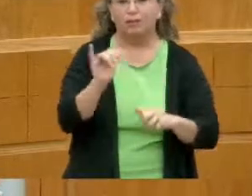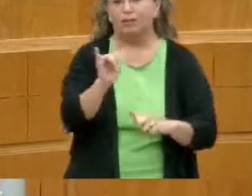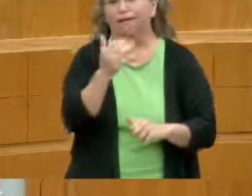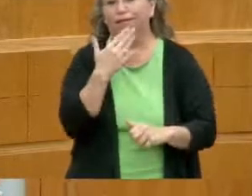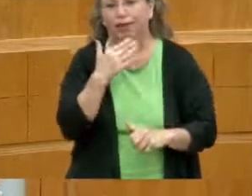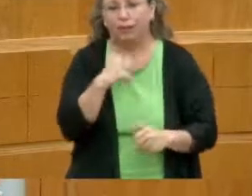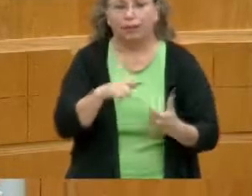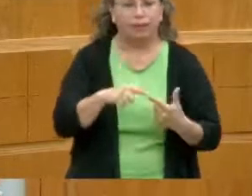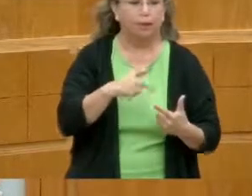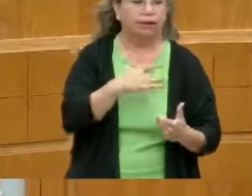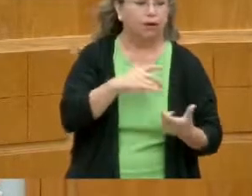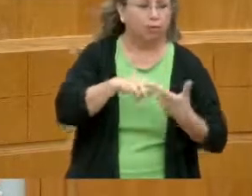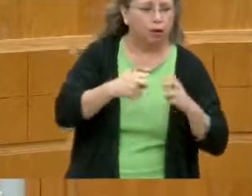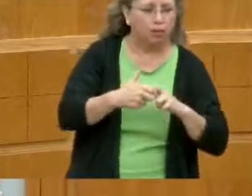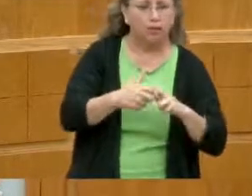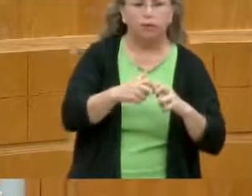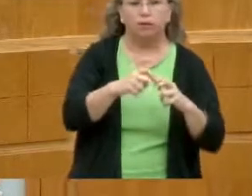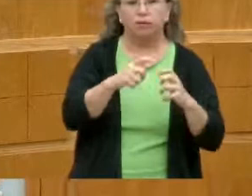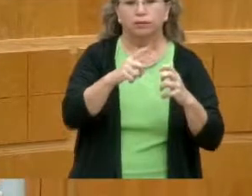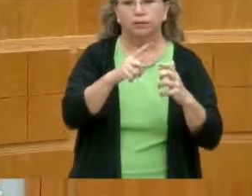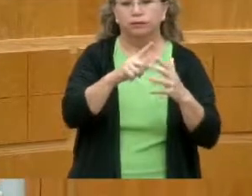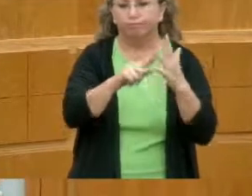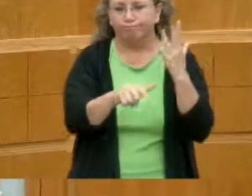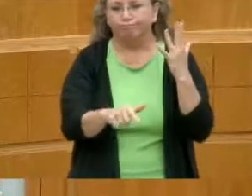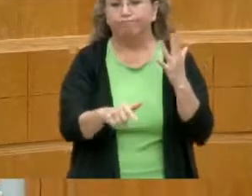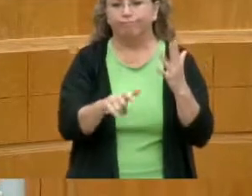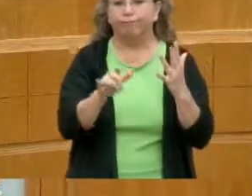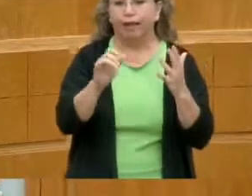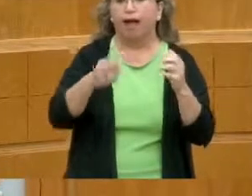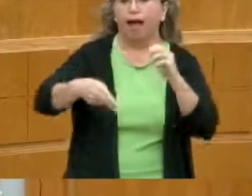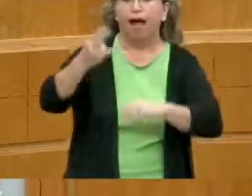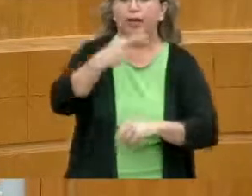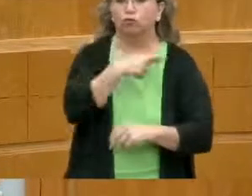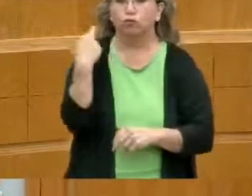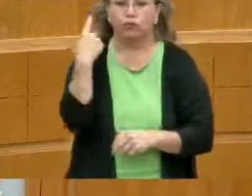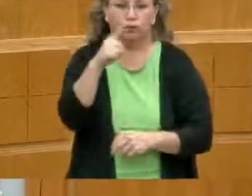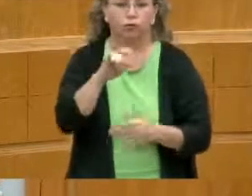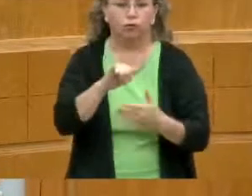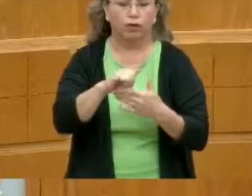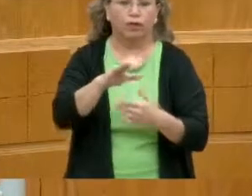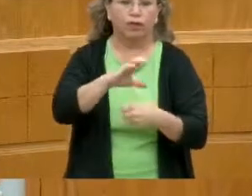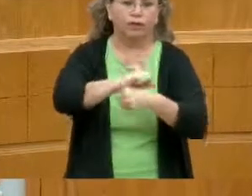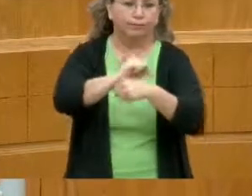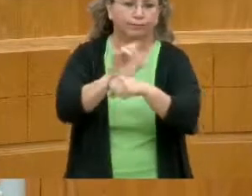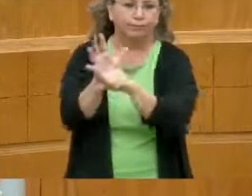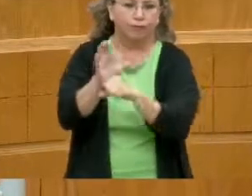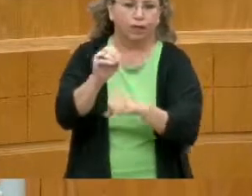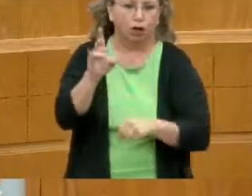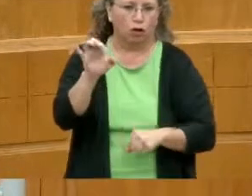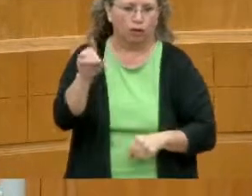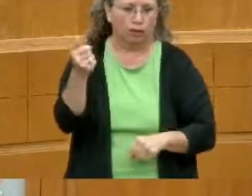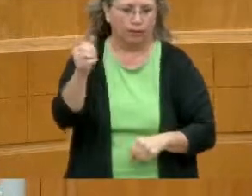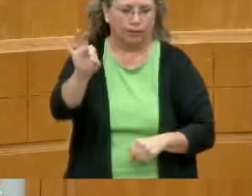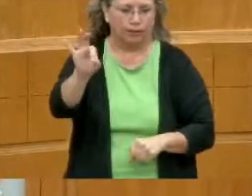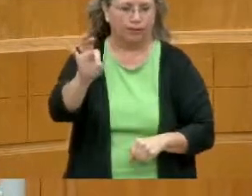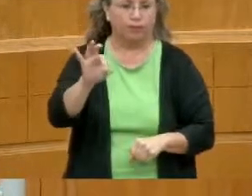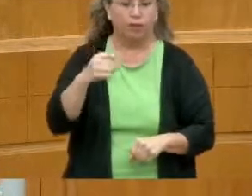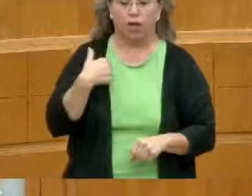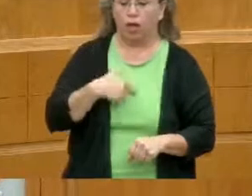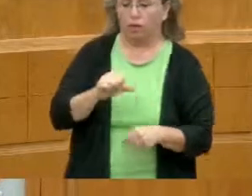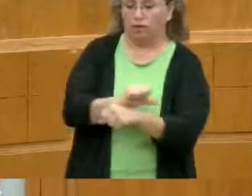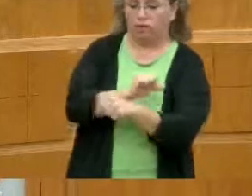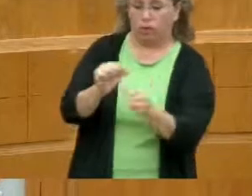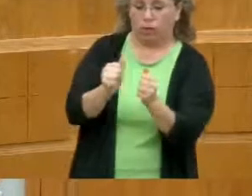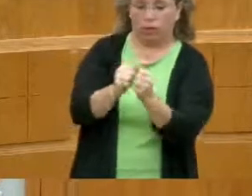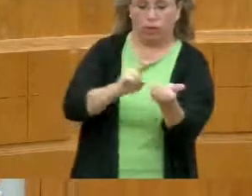risk for severe illness due to COVID-19. The Health District has been working with nursing homes since prior to the pandemic